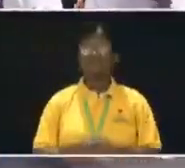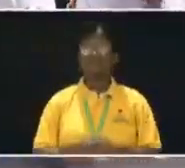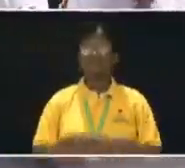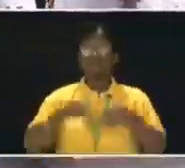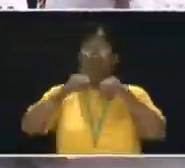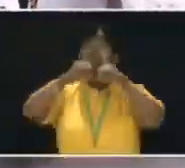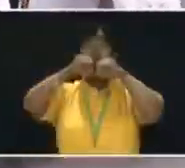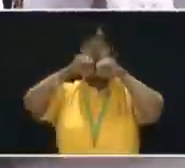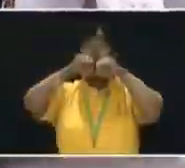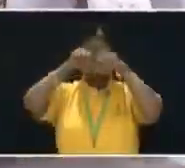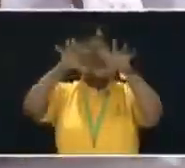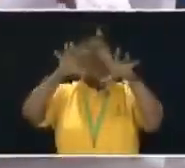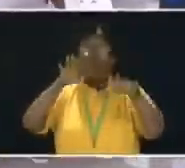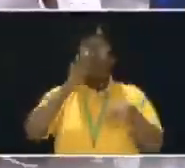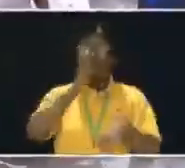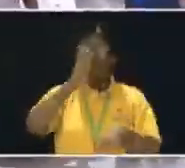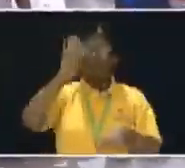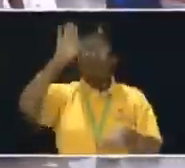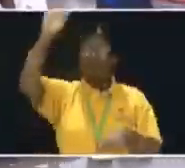Blessed be your holy